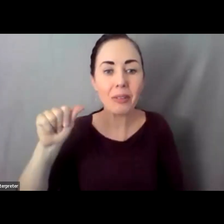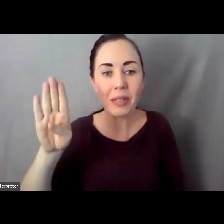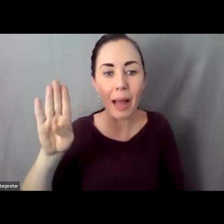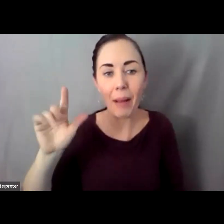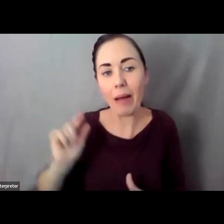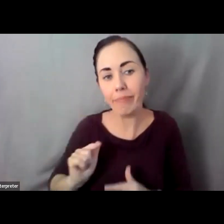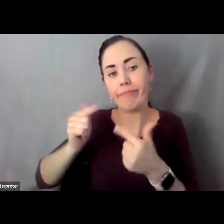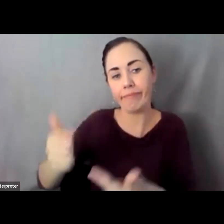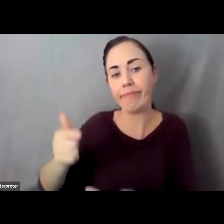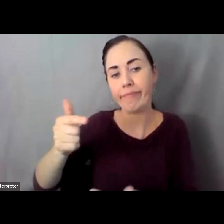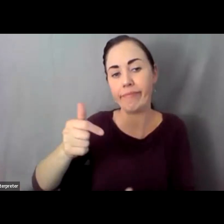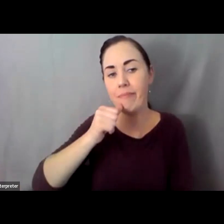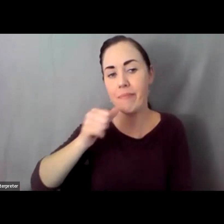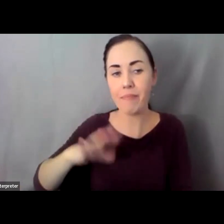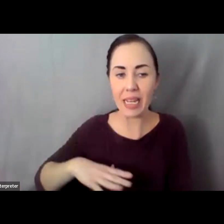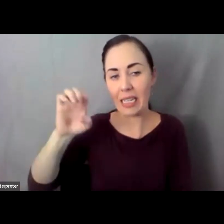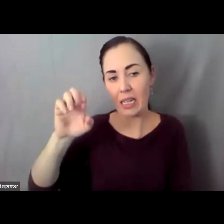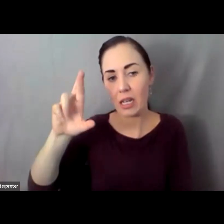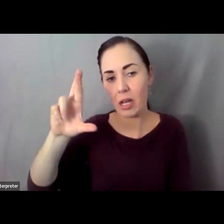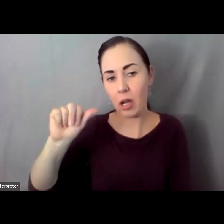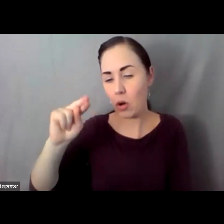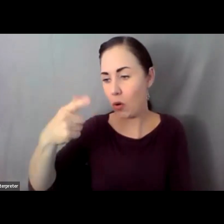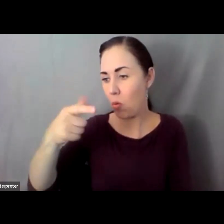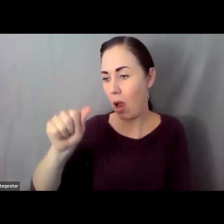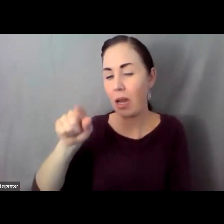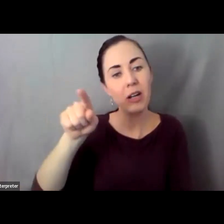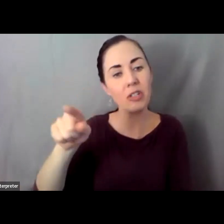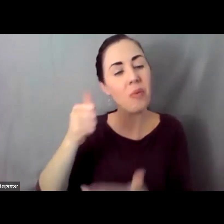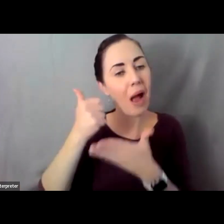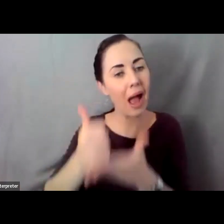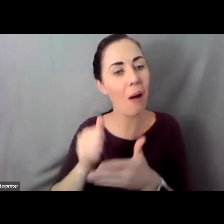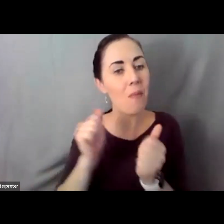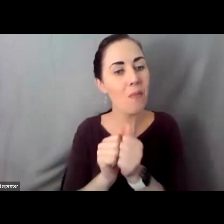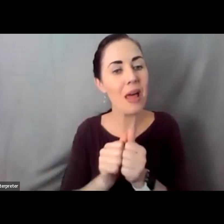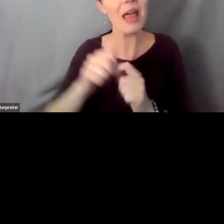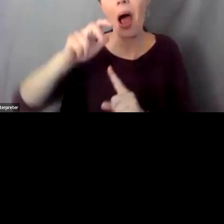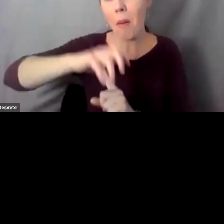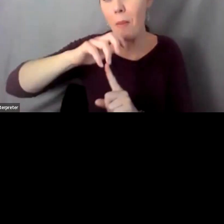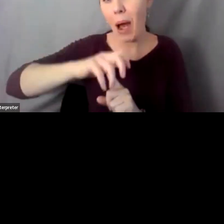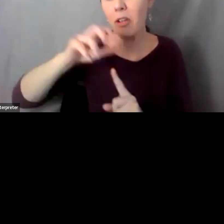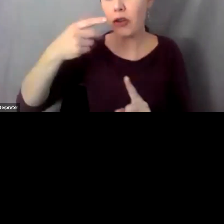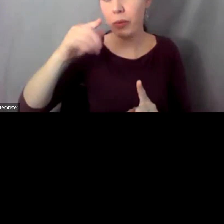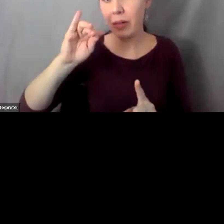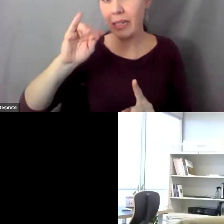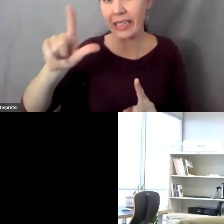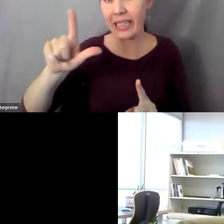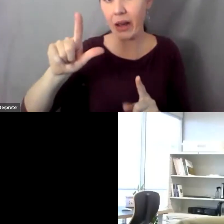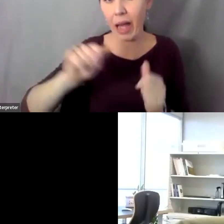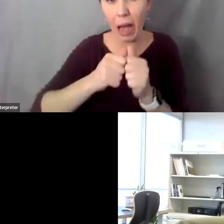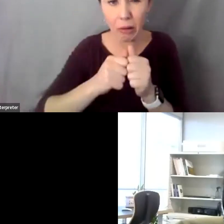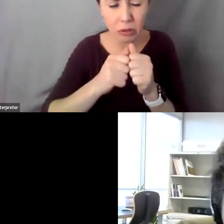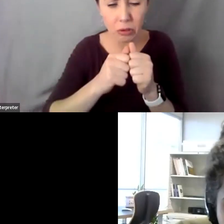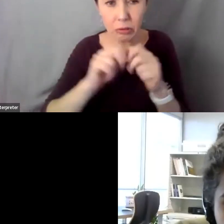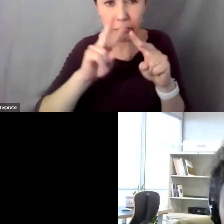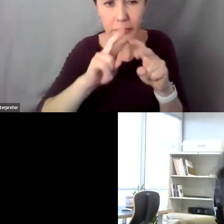and she's going to help you with dissecting some mushroom gills, because we're talking about fungus and mushroom